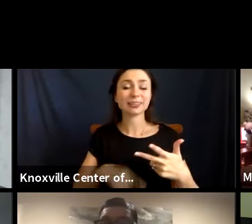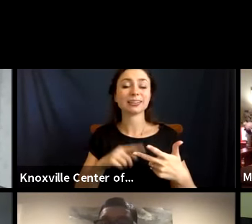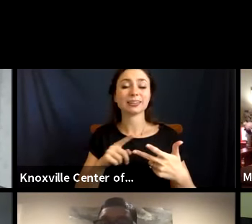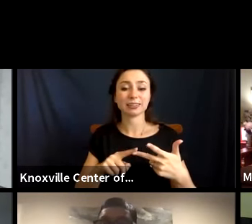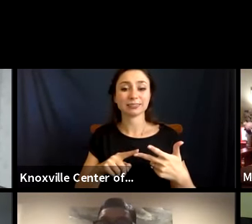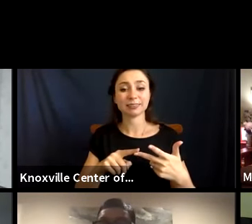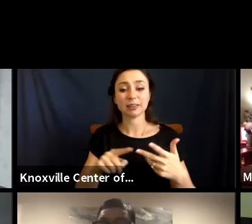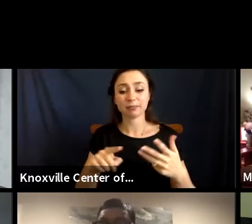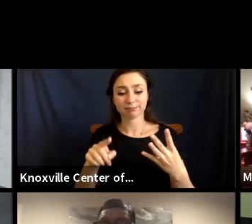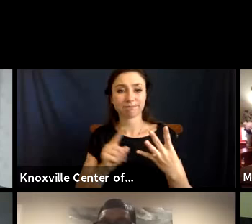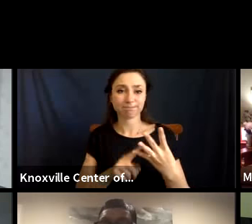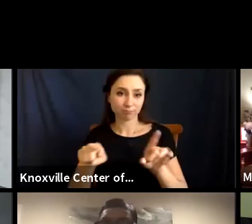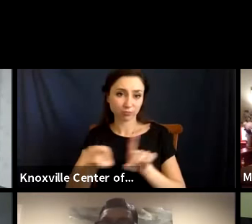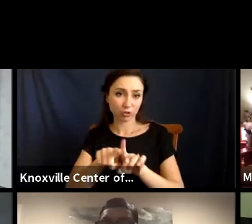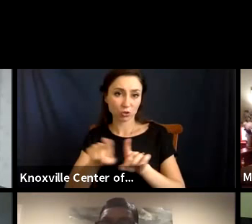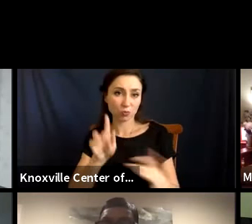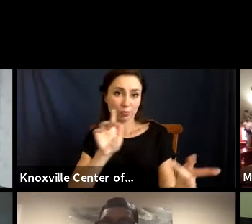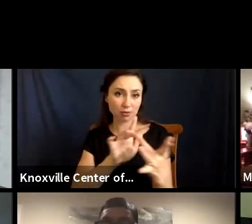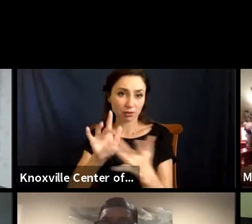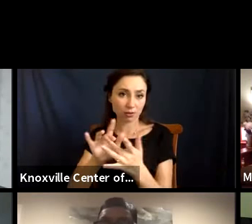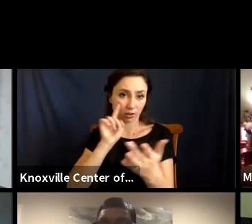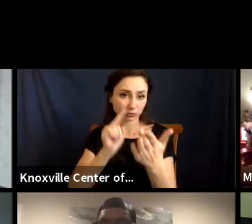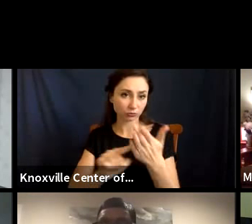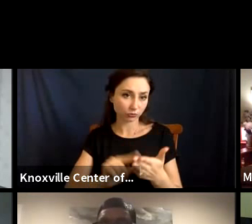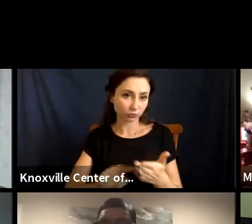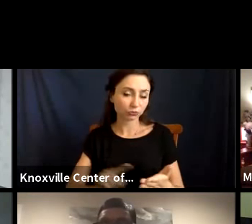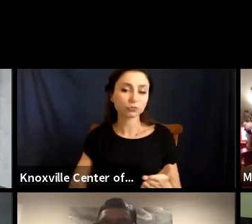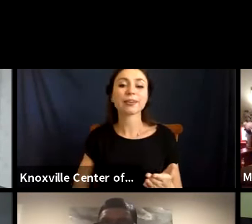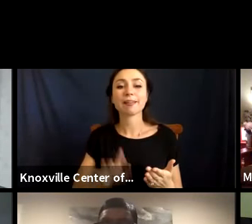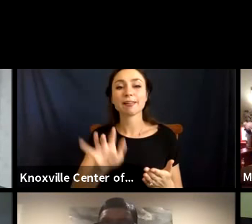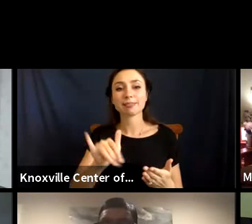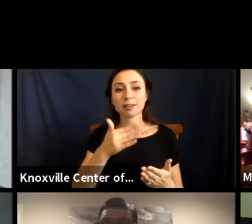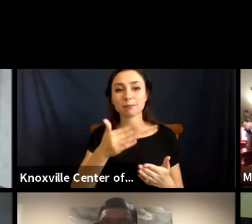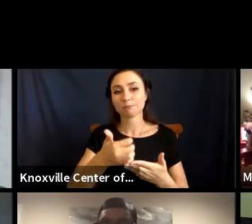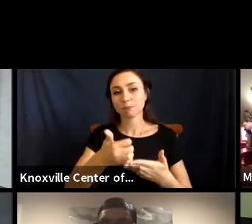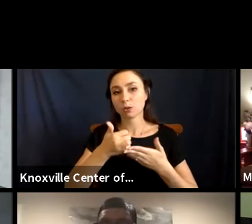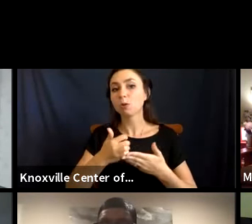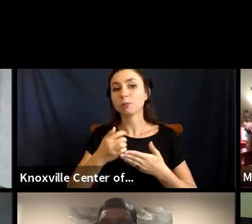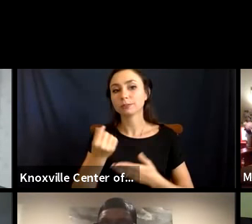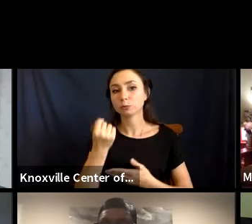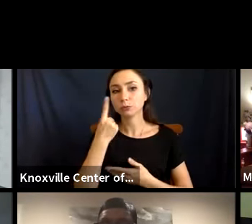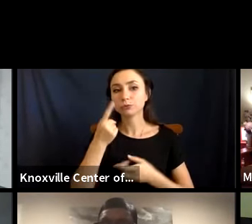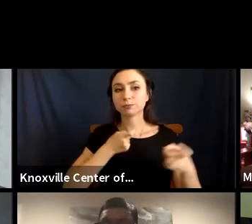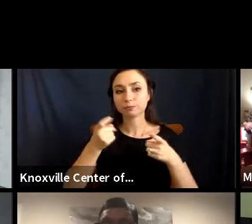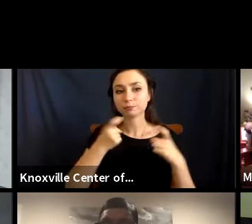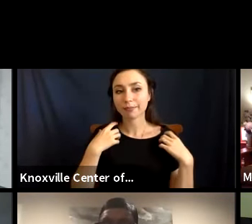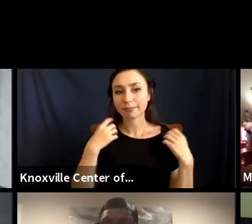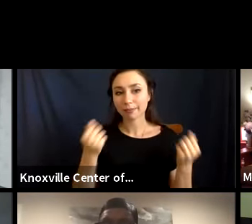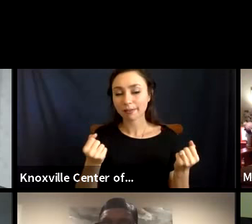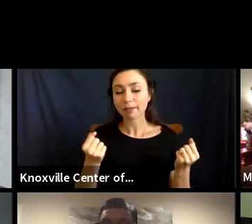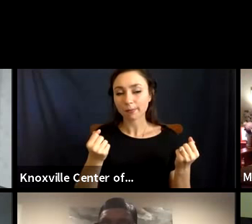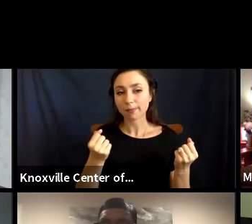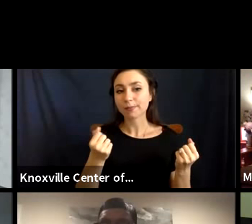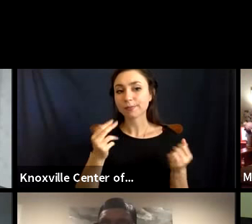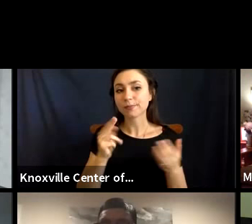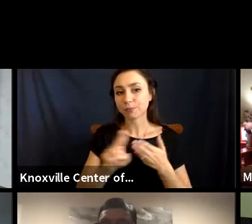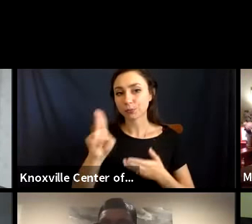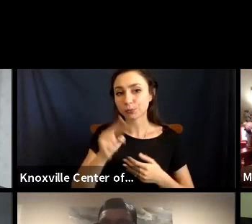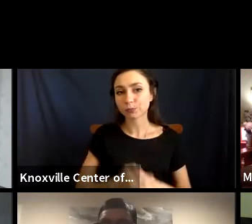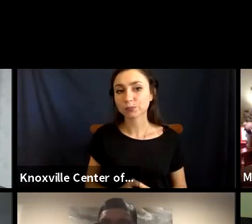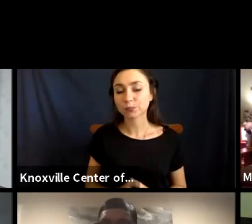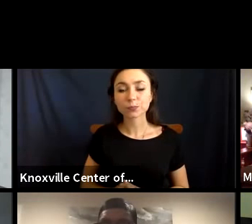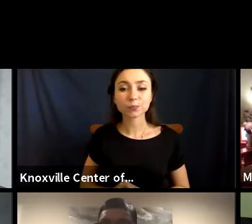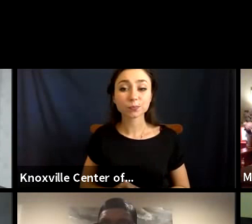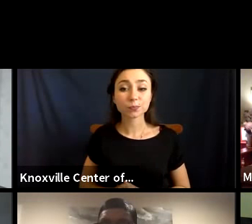campus. This should help us to better understand and manage the health of our university community. And finally, I wanted to make you